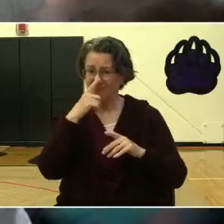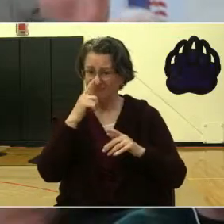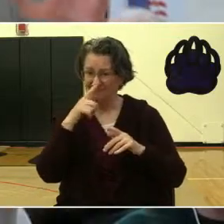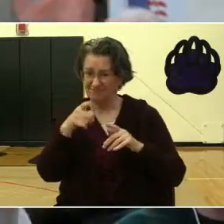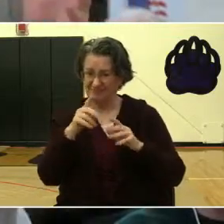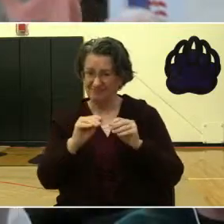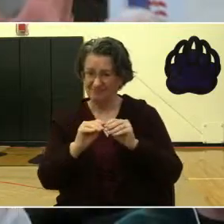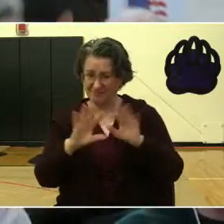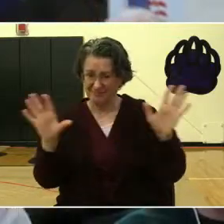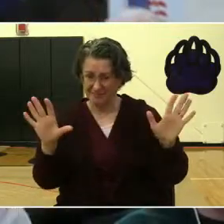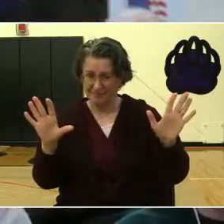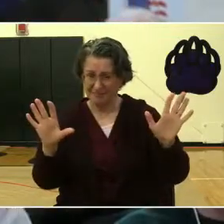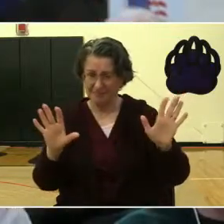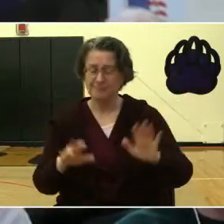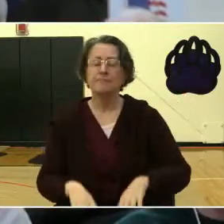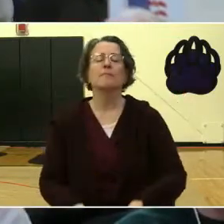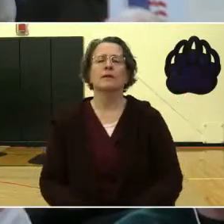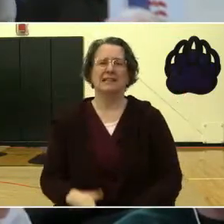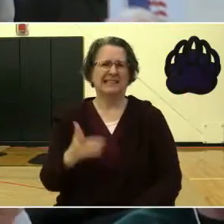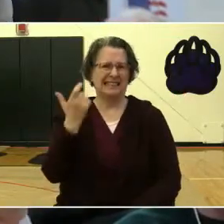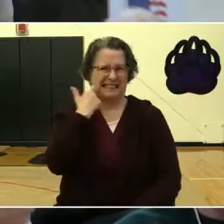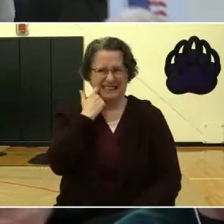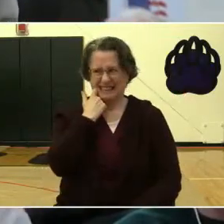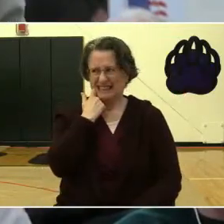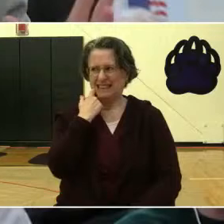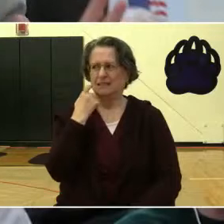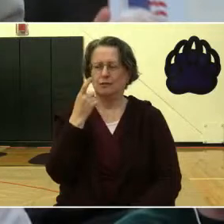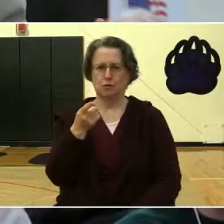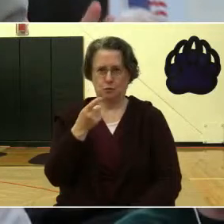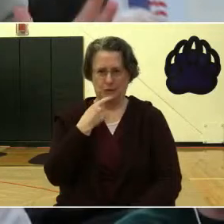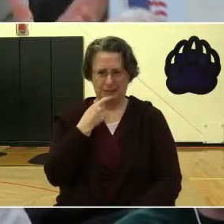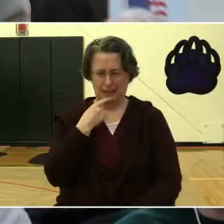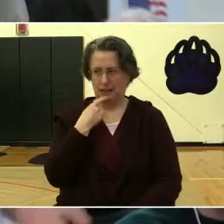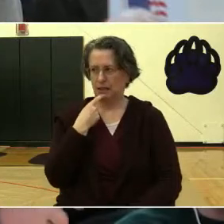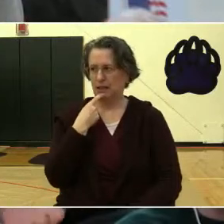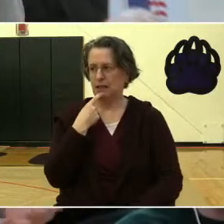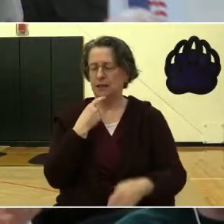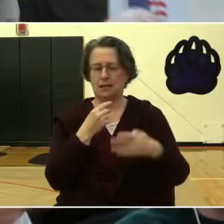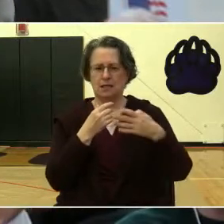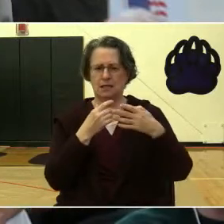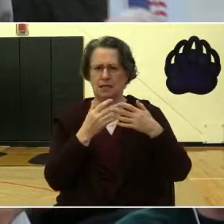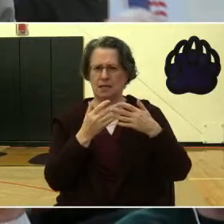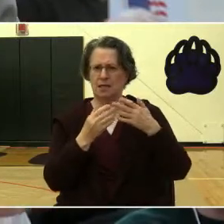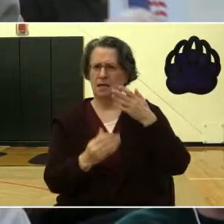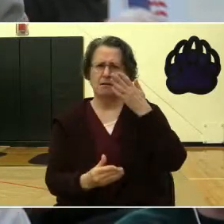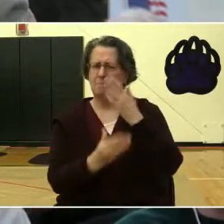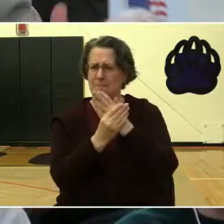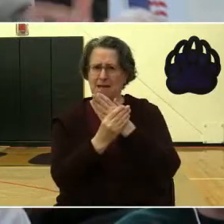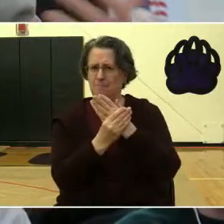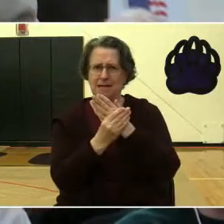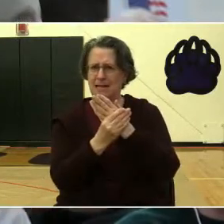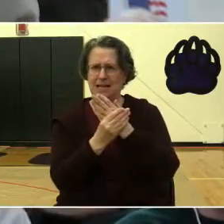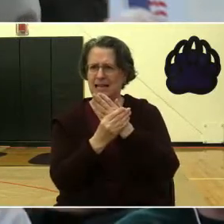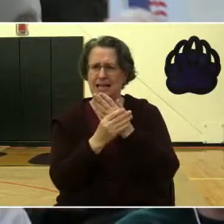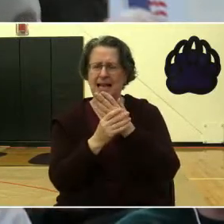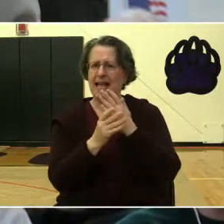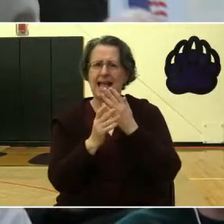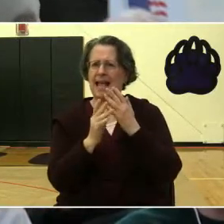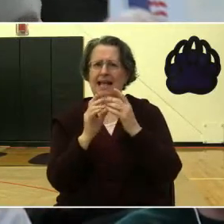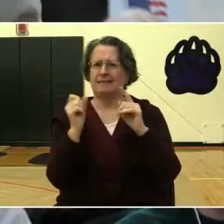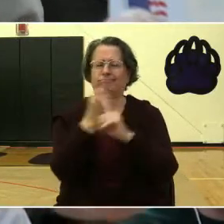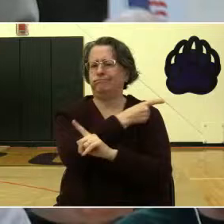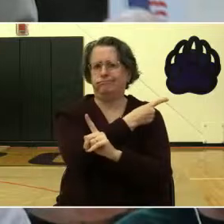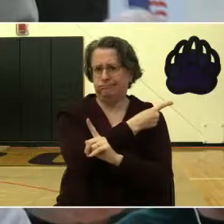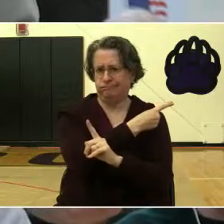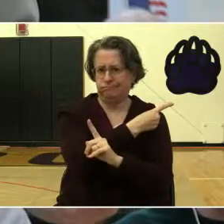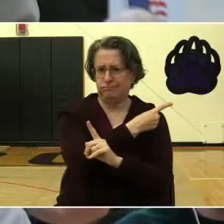clarify the the most recent thing you said is the amendment out of order because it didn't use